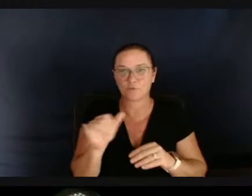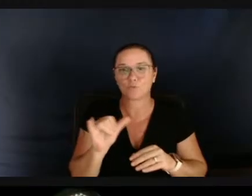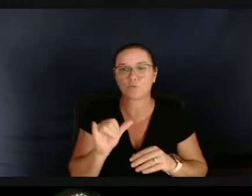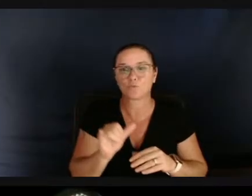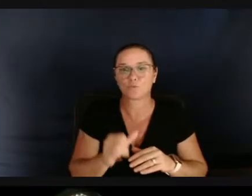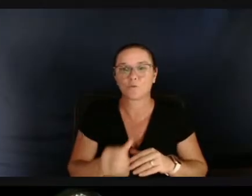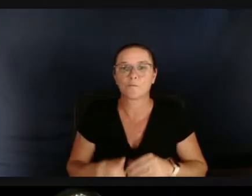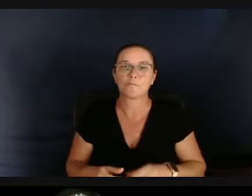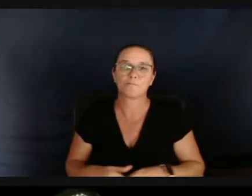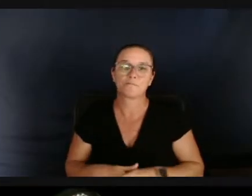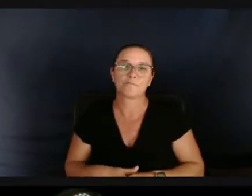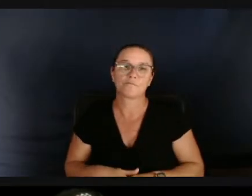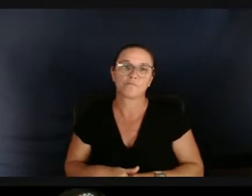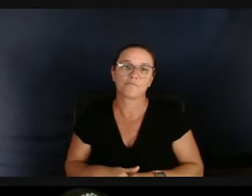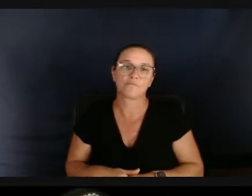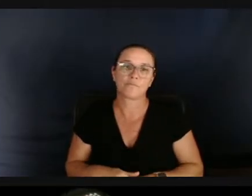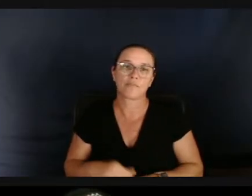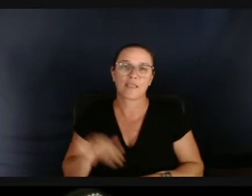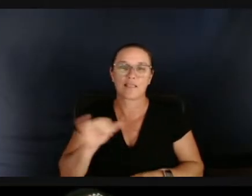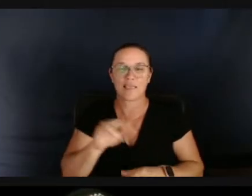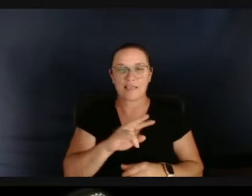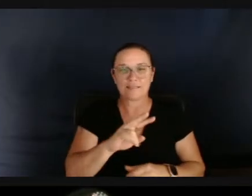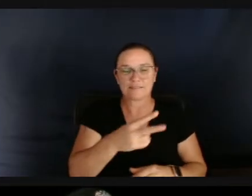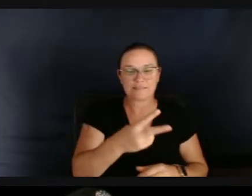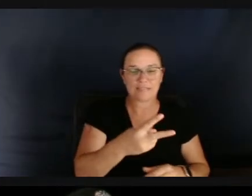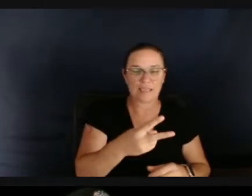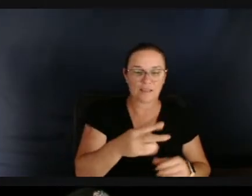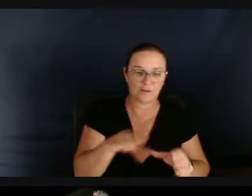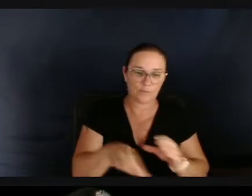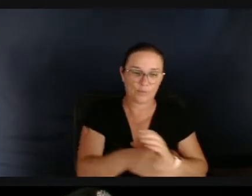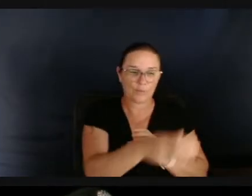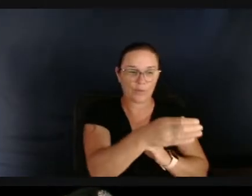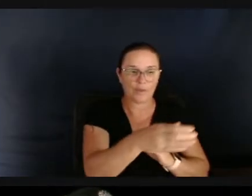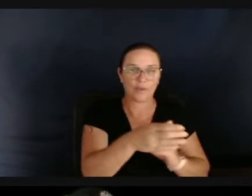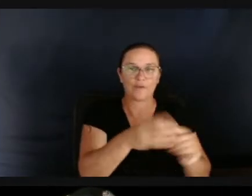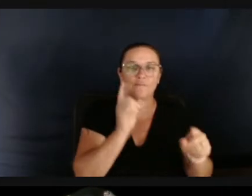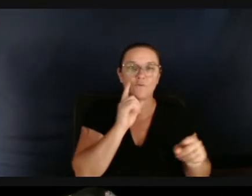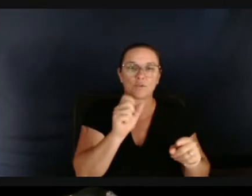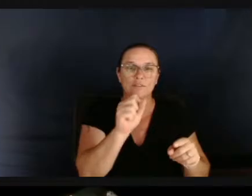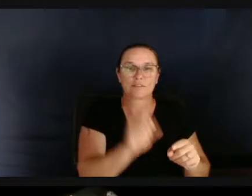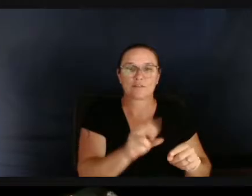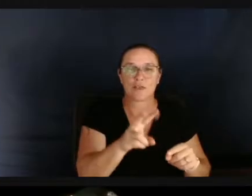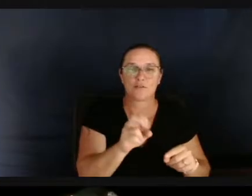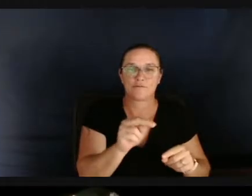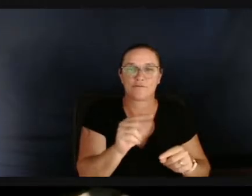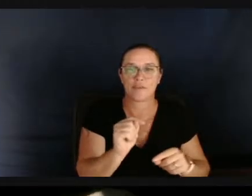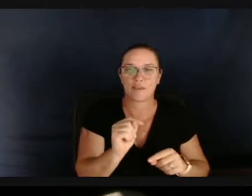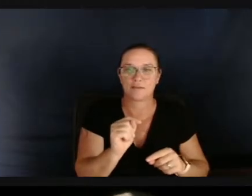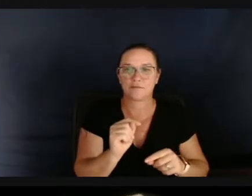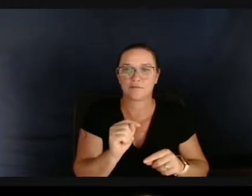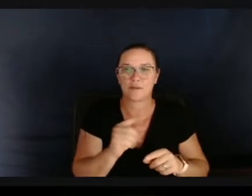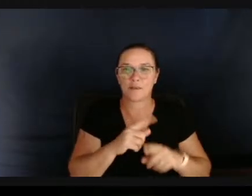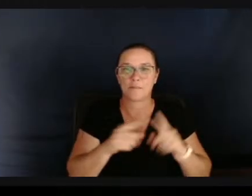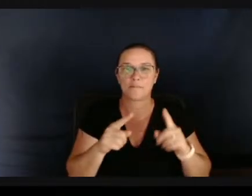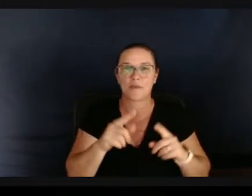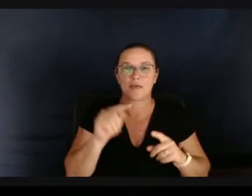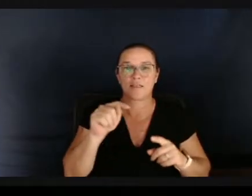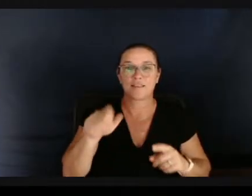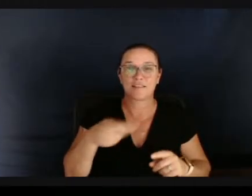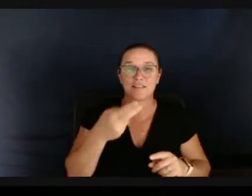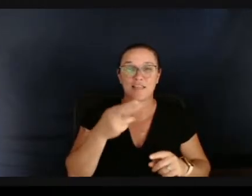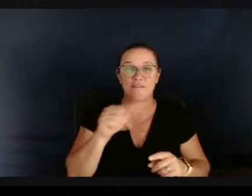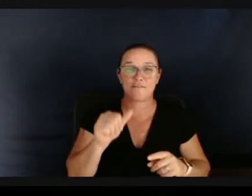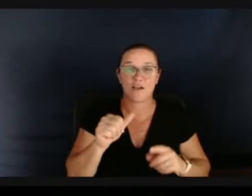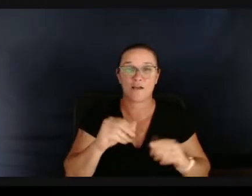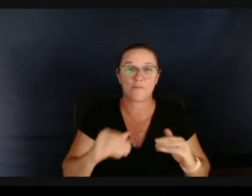That could be one of these secondary to the south vent exit points here. But tephra